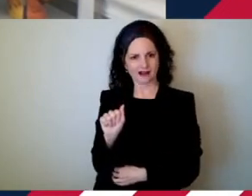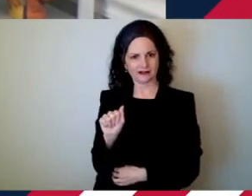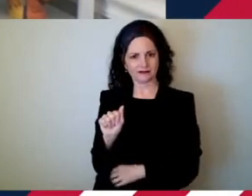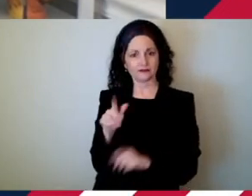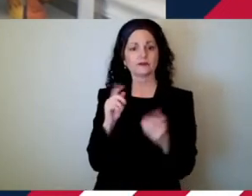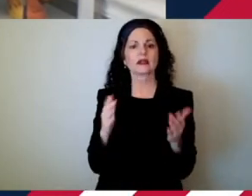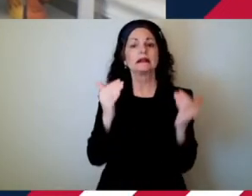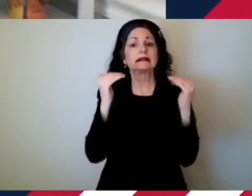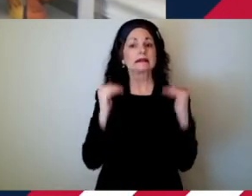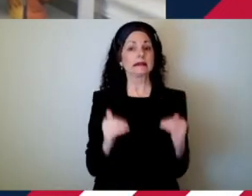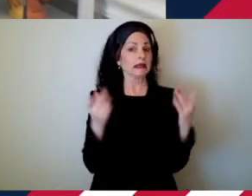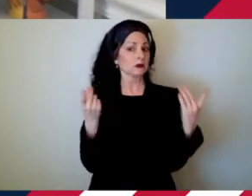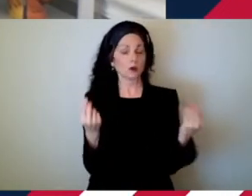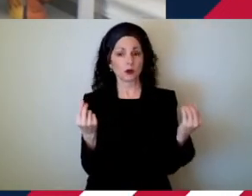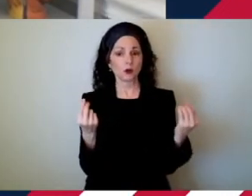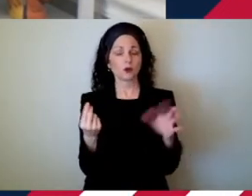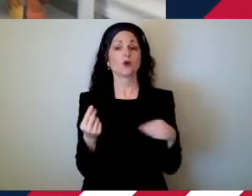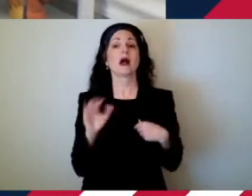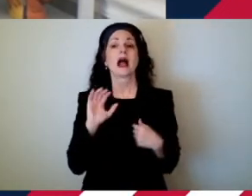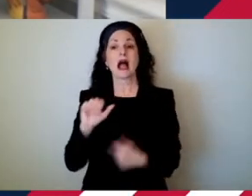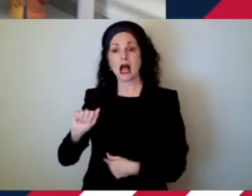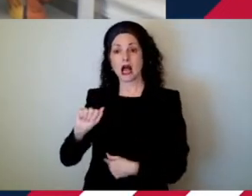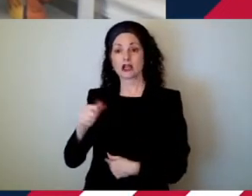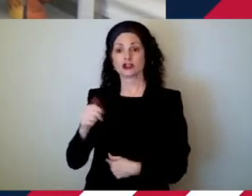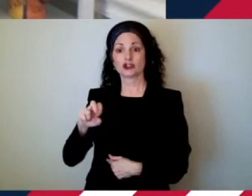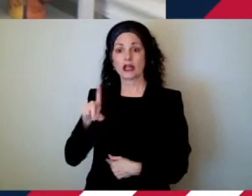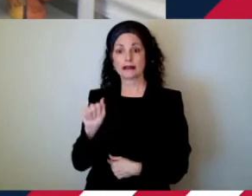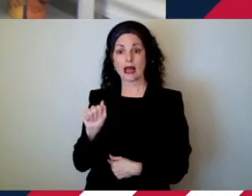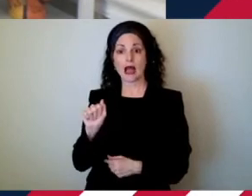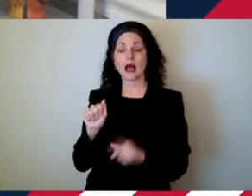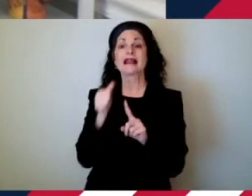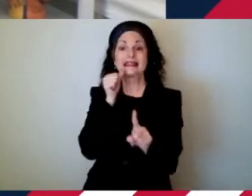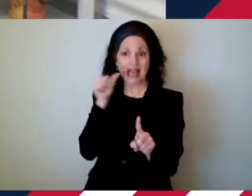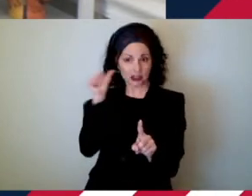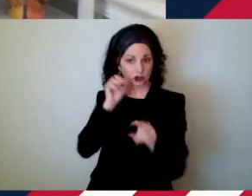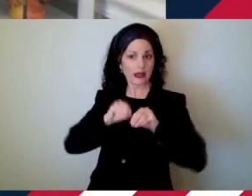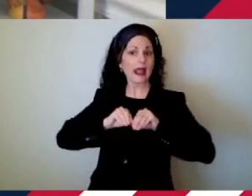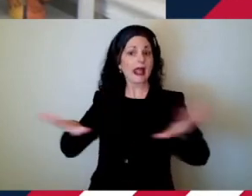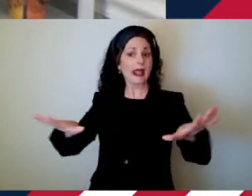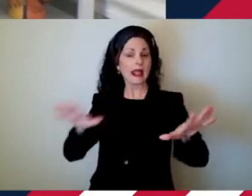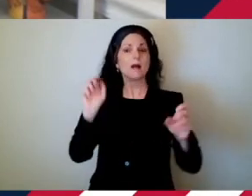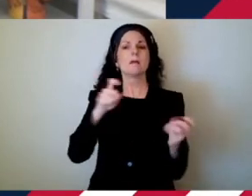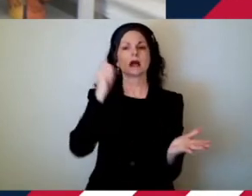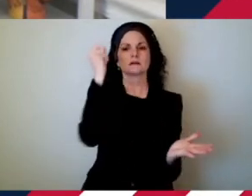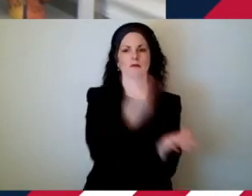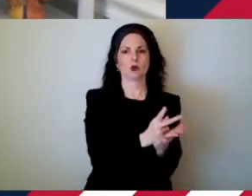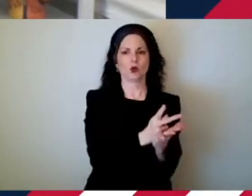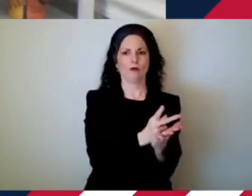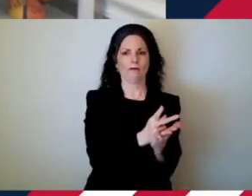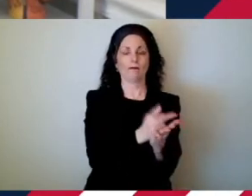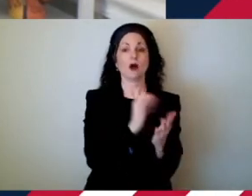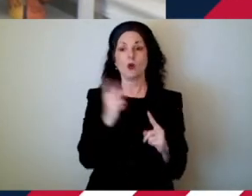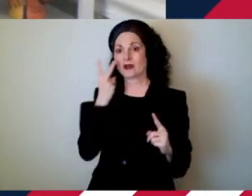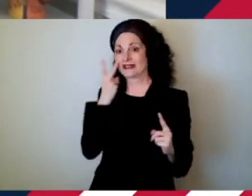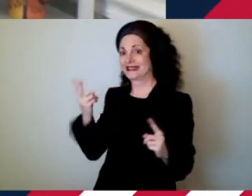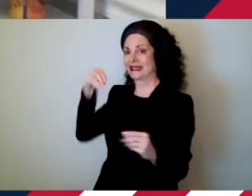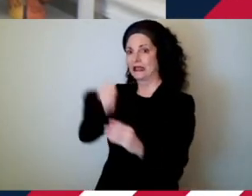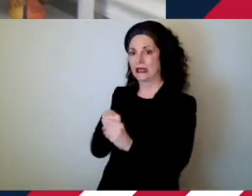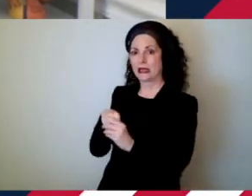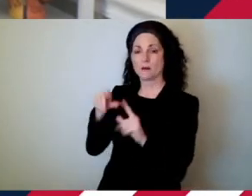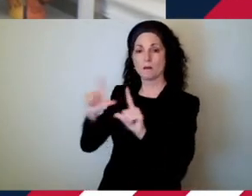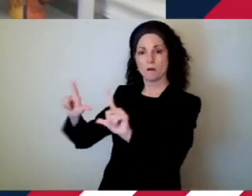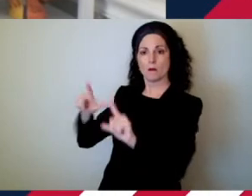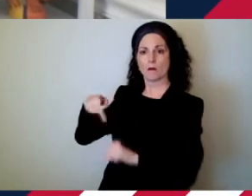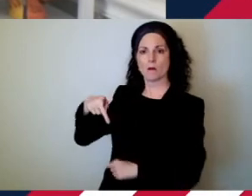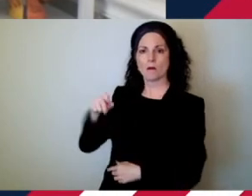ratify the convention agenda that was also distributed yesterday and is in the portal. I'm not going to go through each and every single